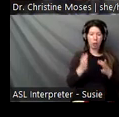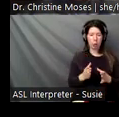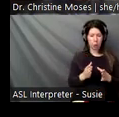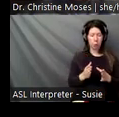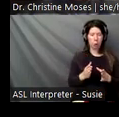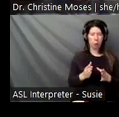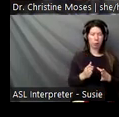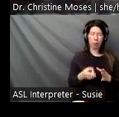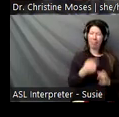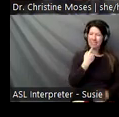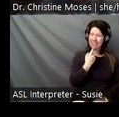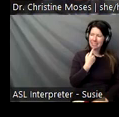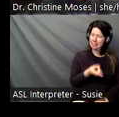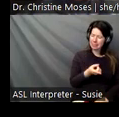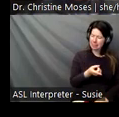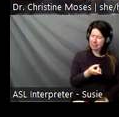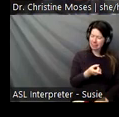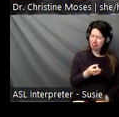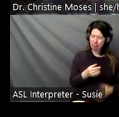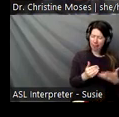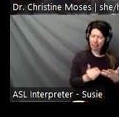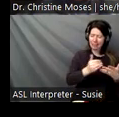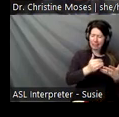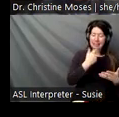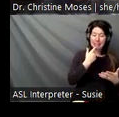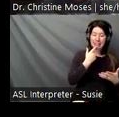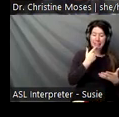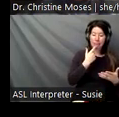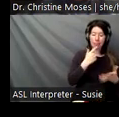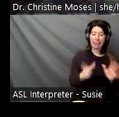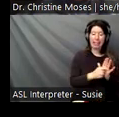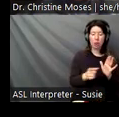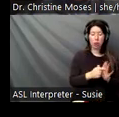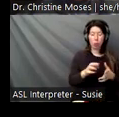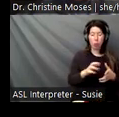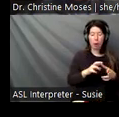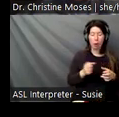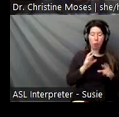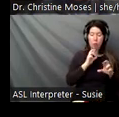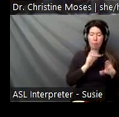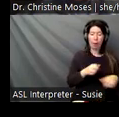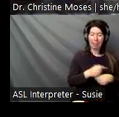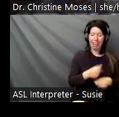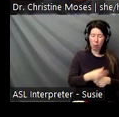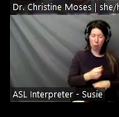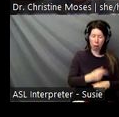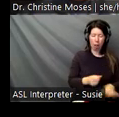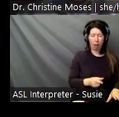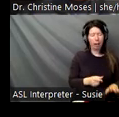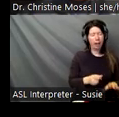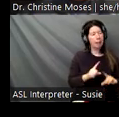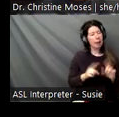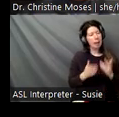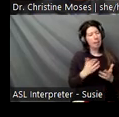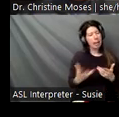It says the sentence before says issue reports on an annual basis identifying the quality, and but maybe